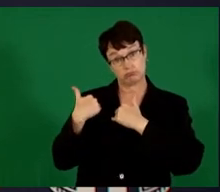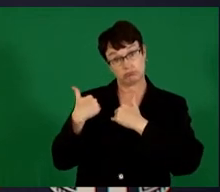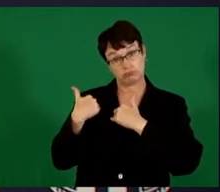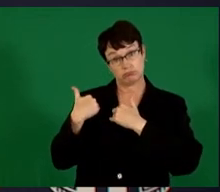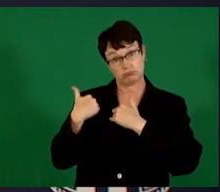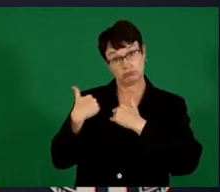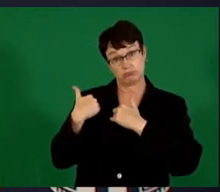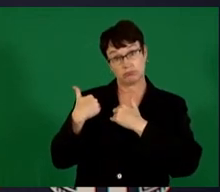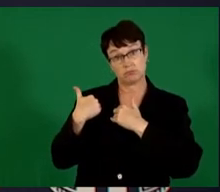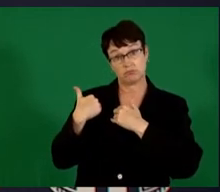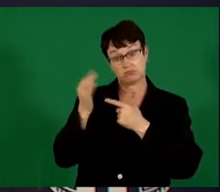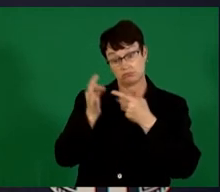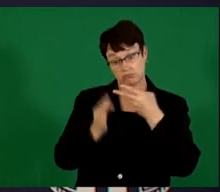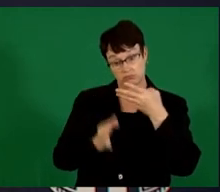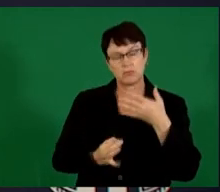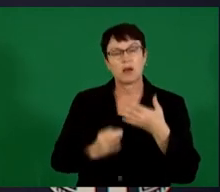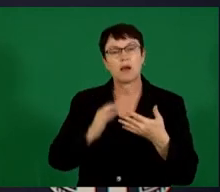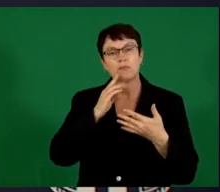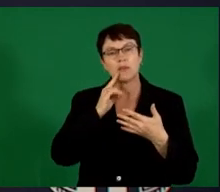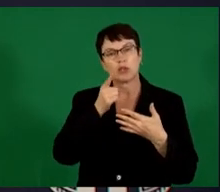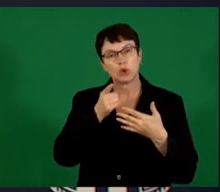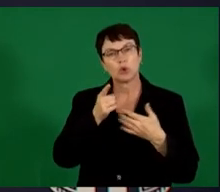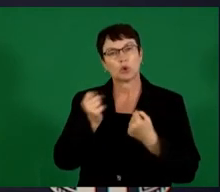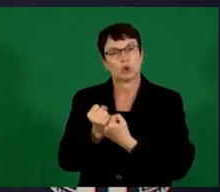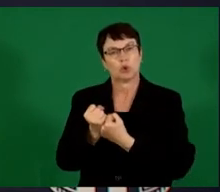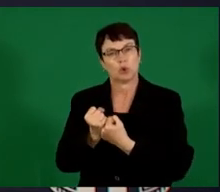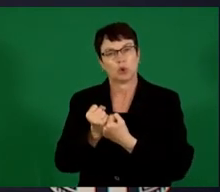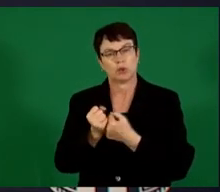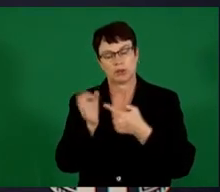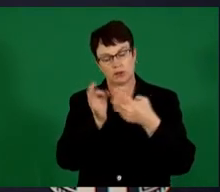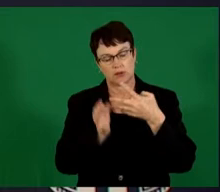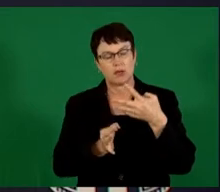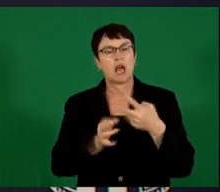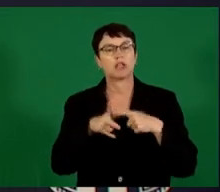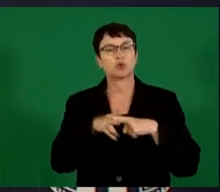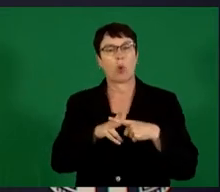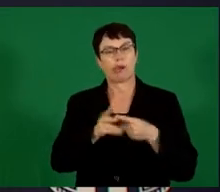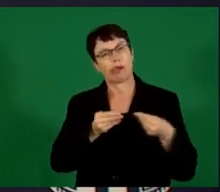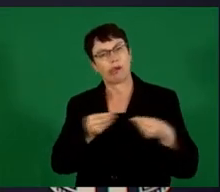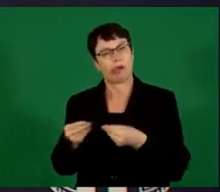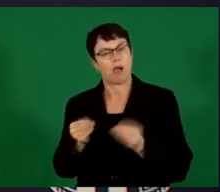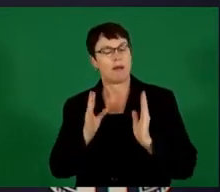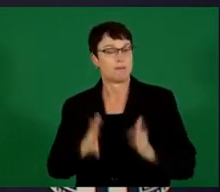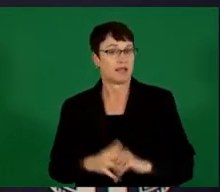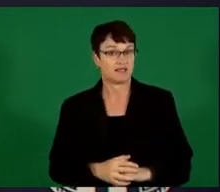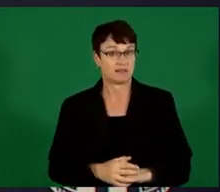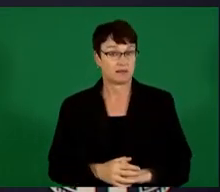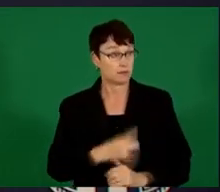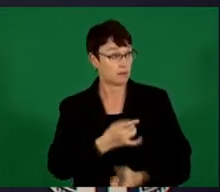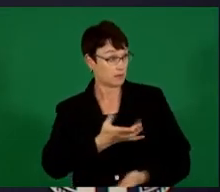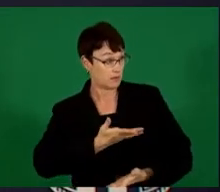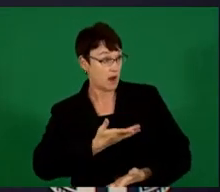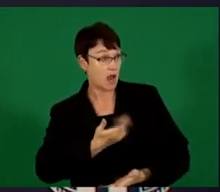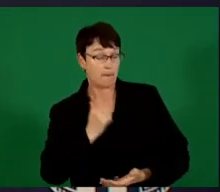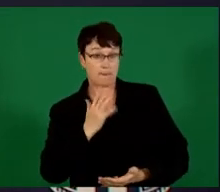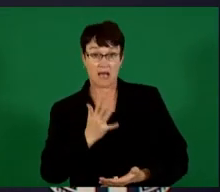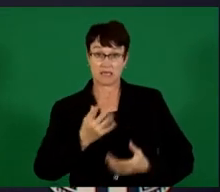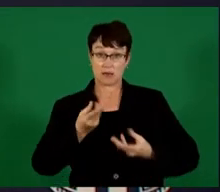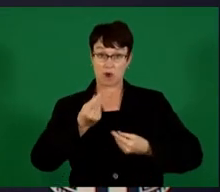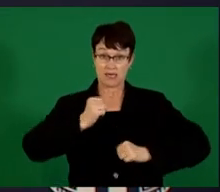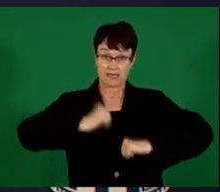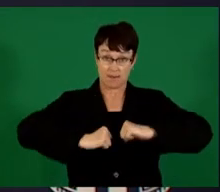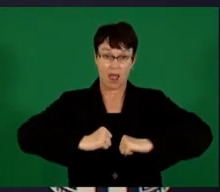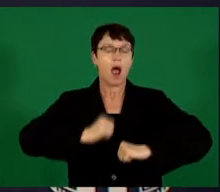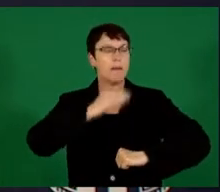tools to do it. So when you say you are going to give us the responsibility for price stability, you have got to give us the tools for price